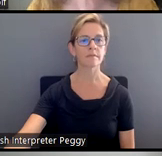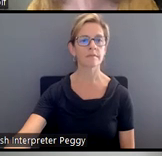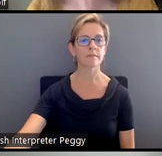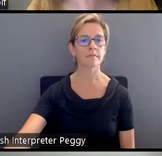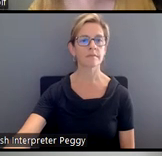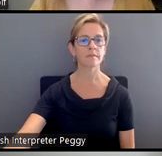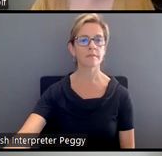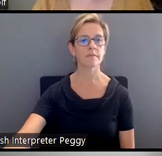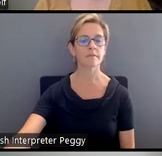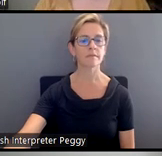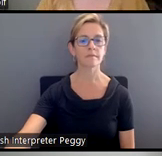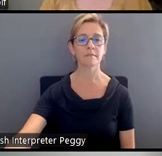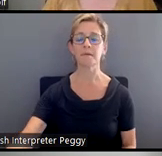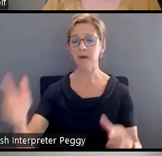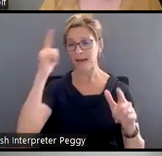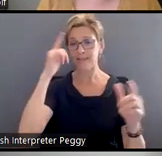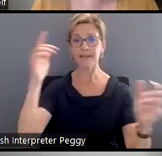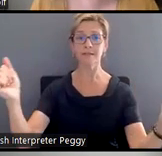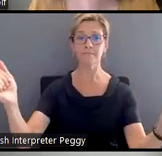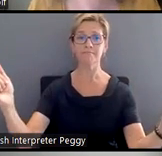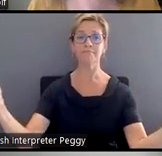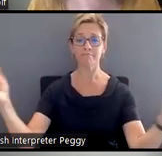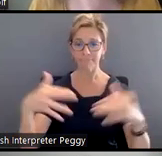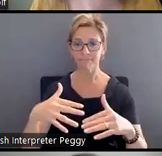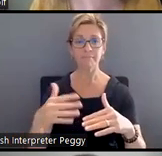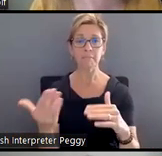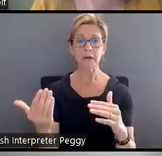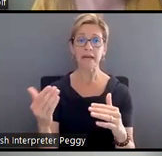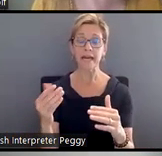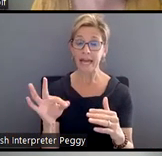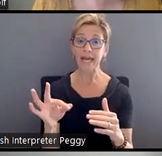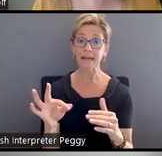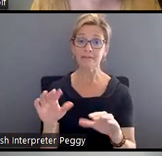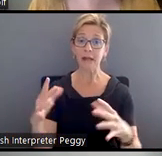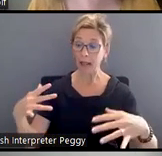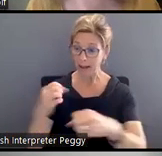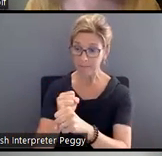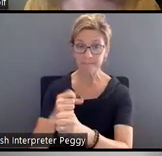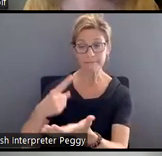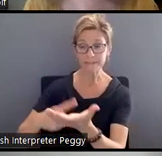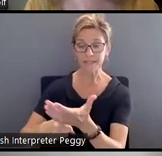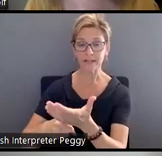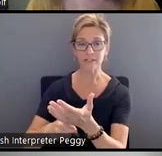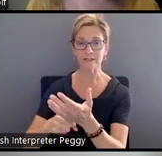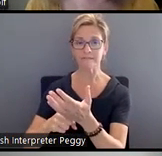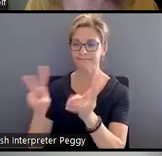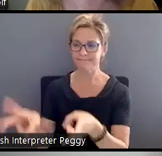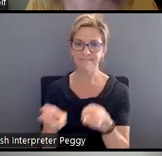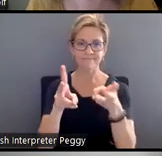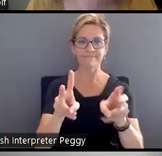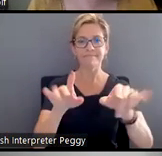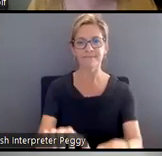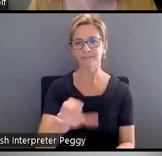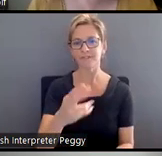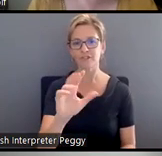Okay, I think most people might be back by now. Again, please go into chat and share what your underrepresented group was and a couple of tips you'd like to be included on